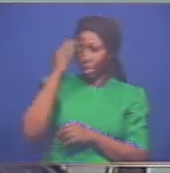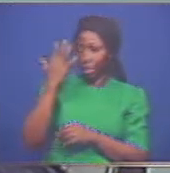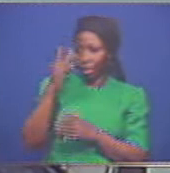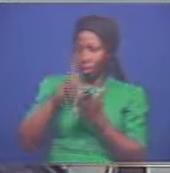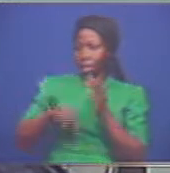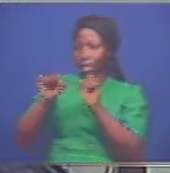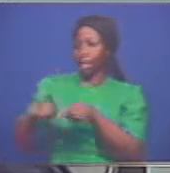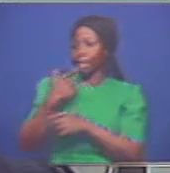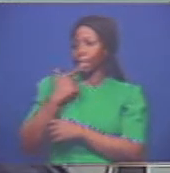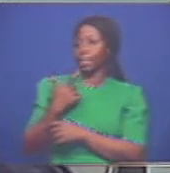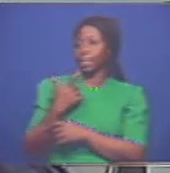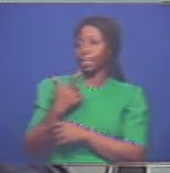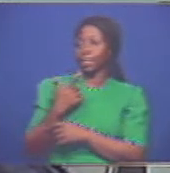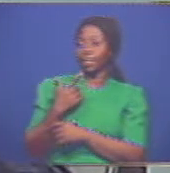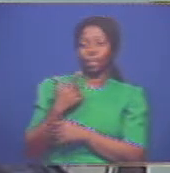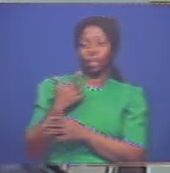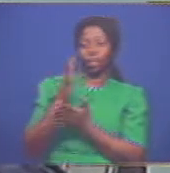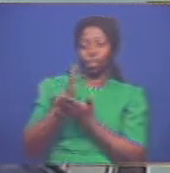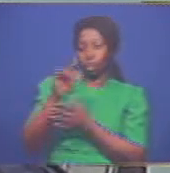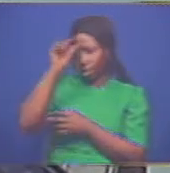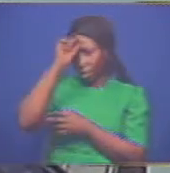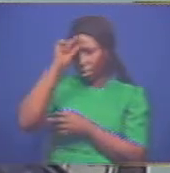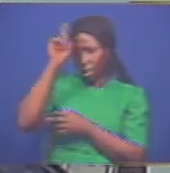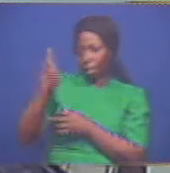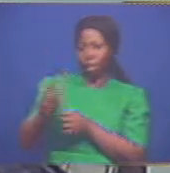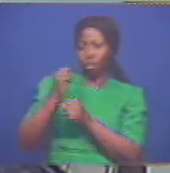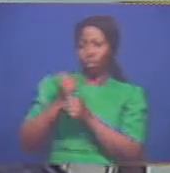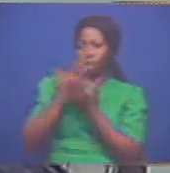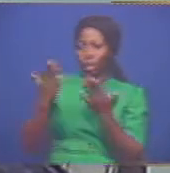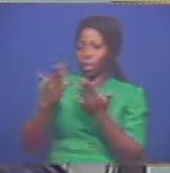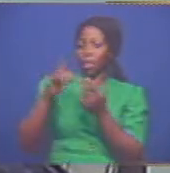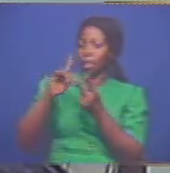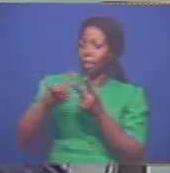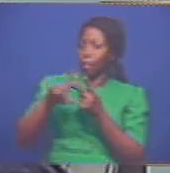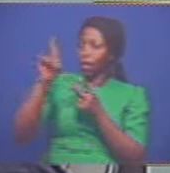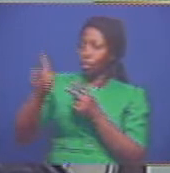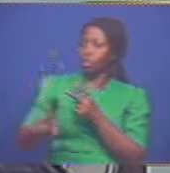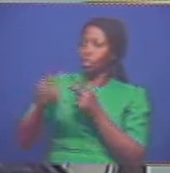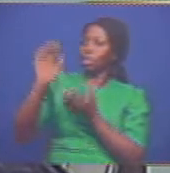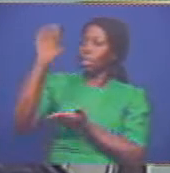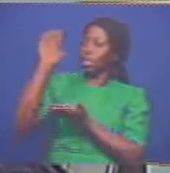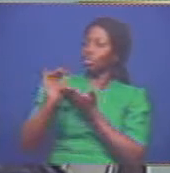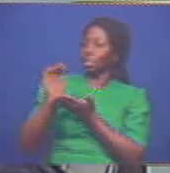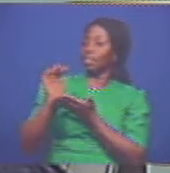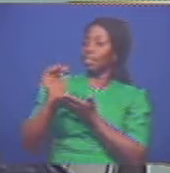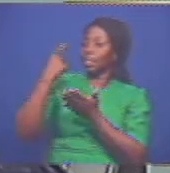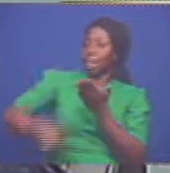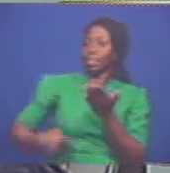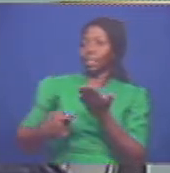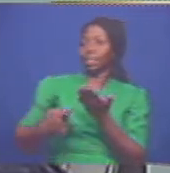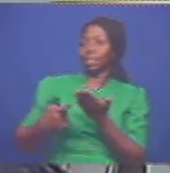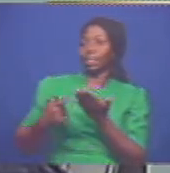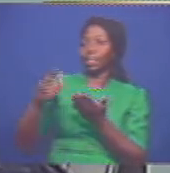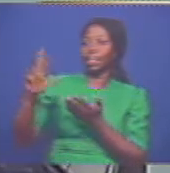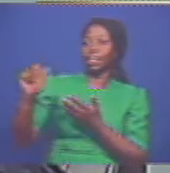say, still government need to do something. One, let it reduce the tax rate,